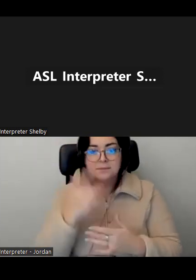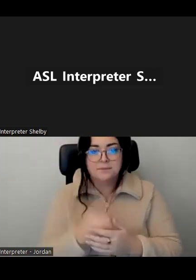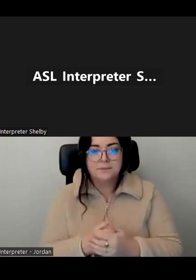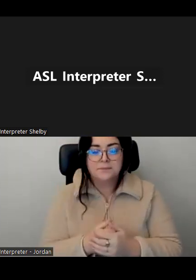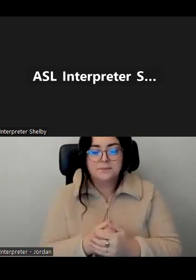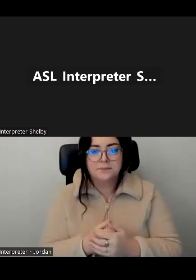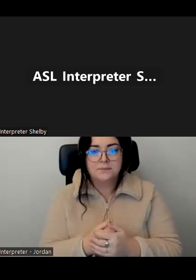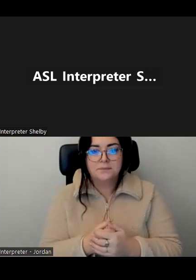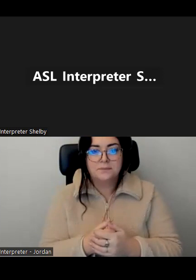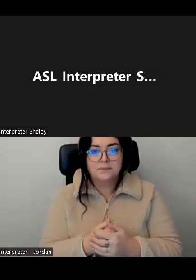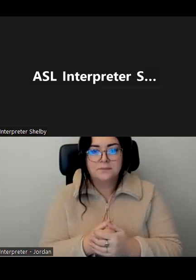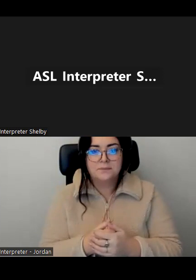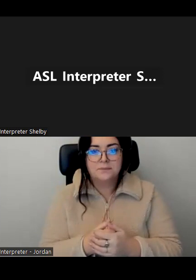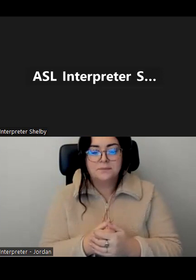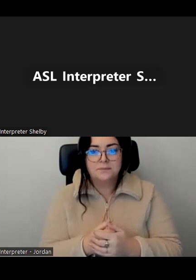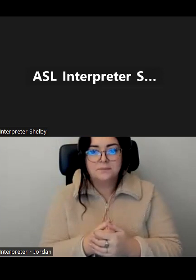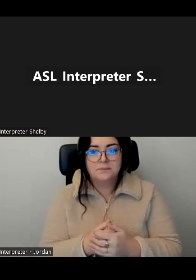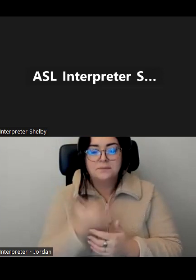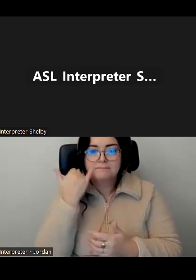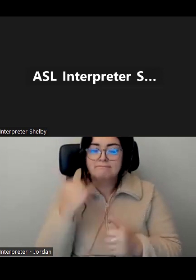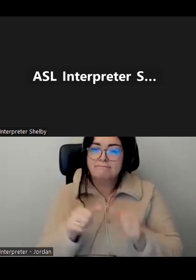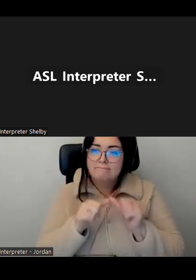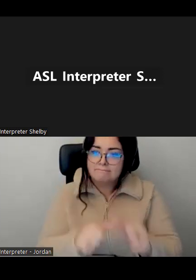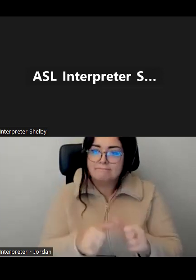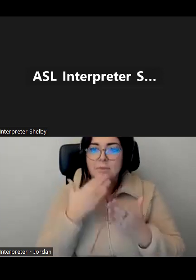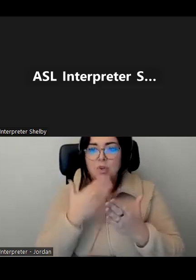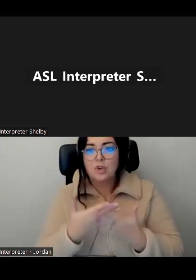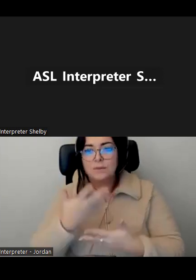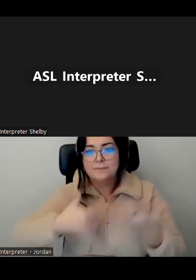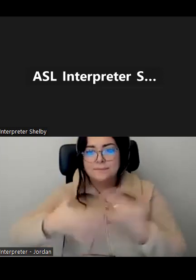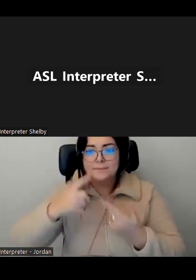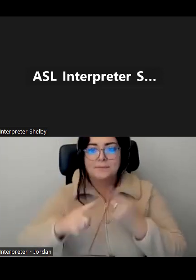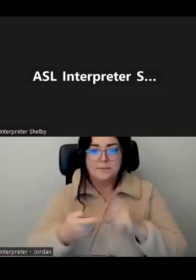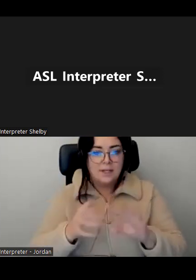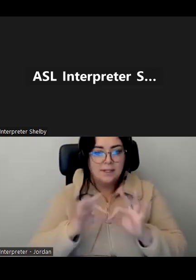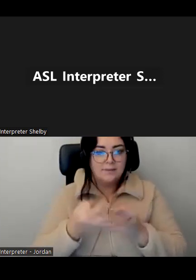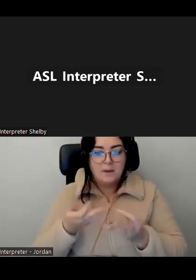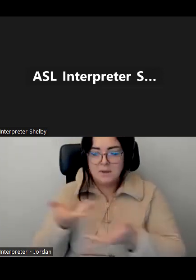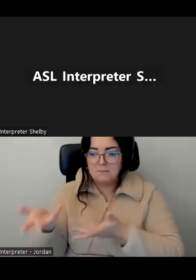when we maintain our social connections with friends, with family,